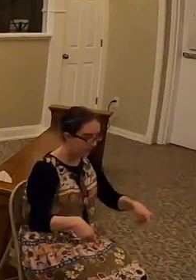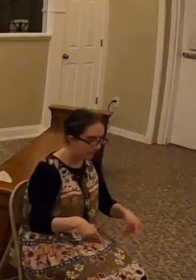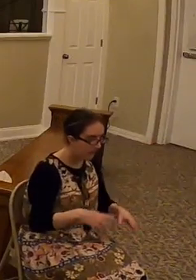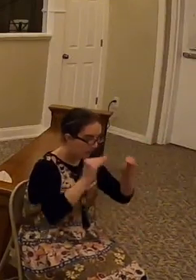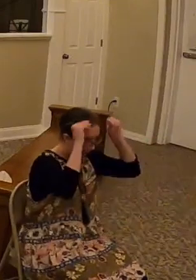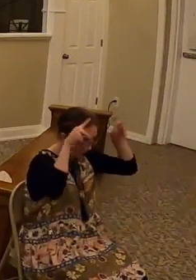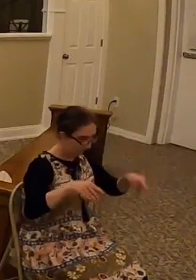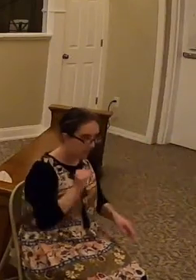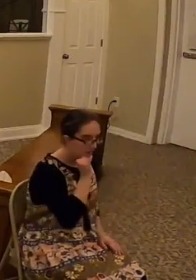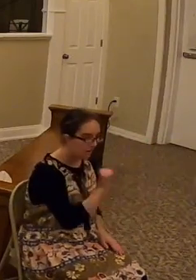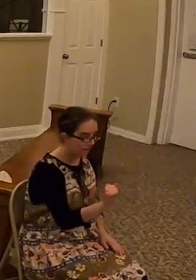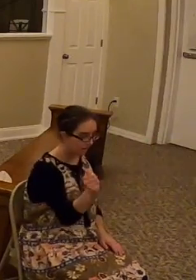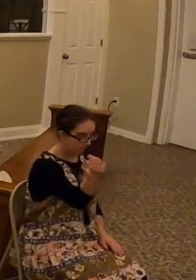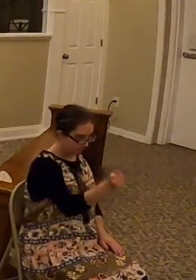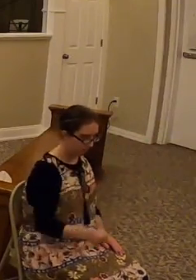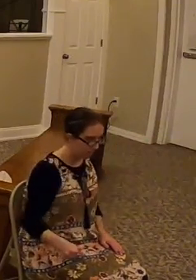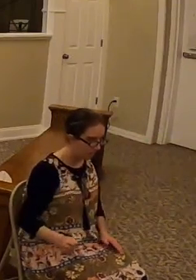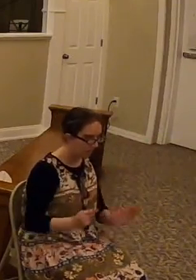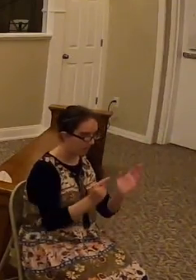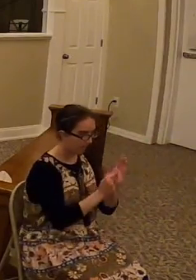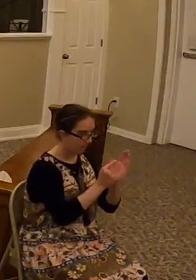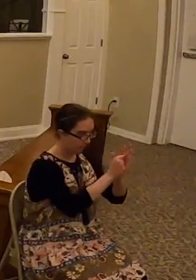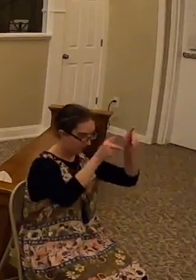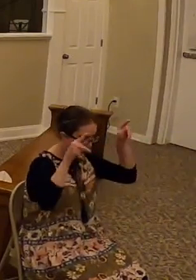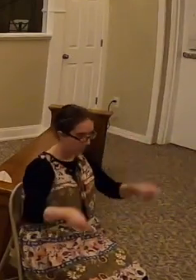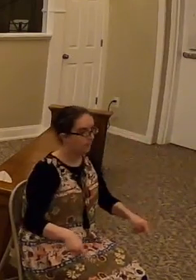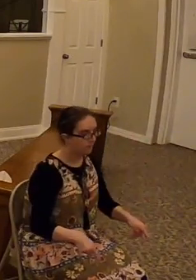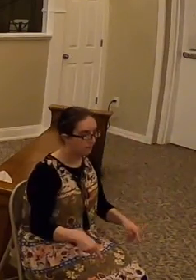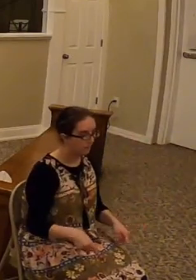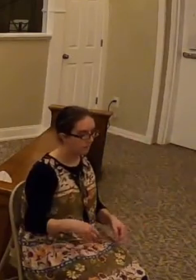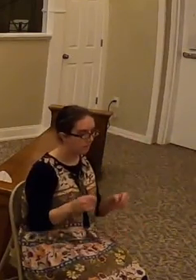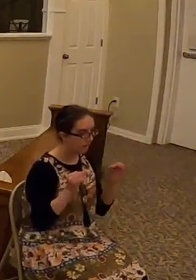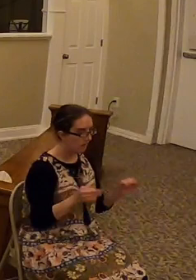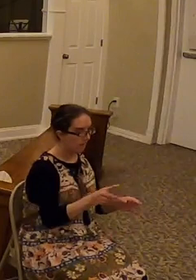And a teacher is an instructor. Now,